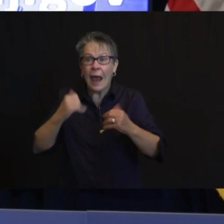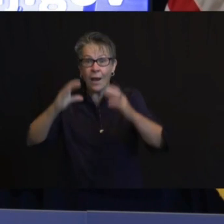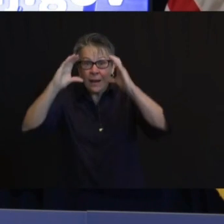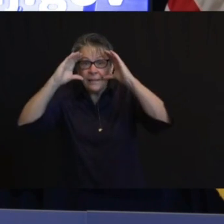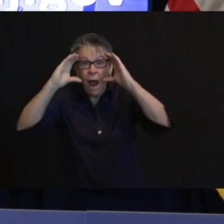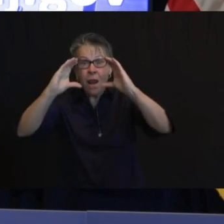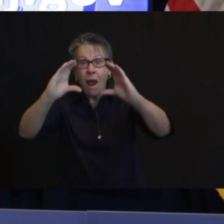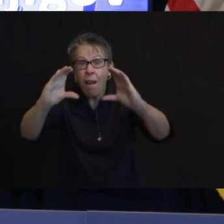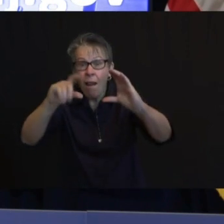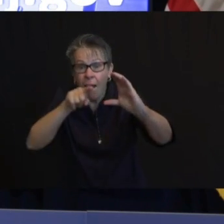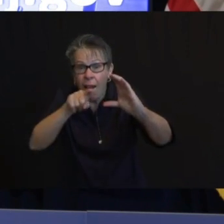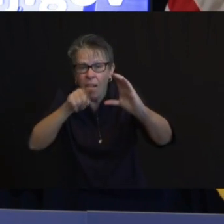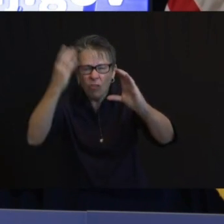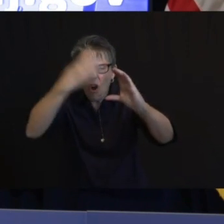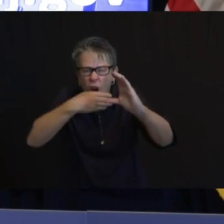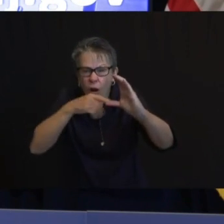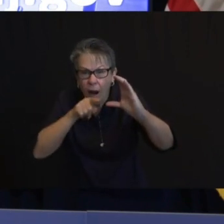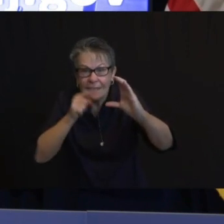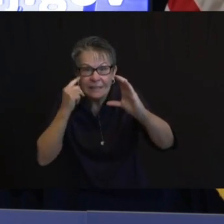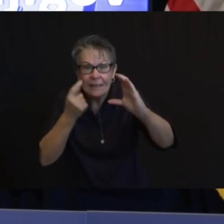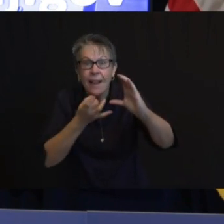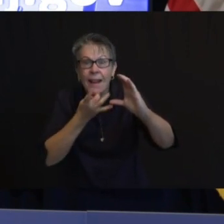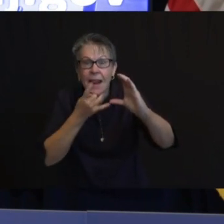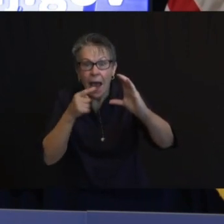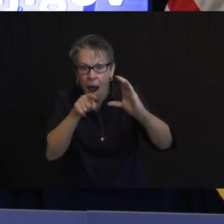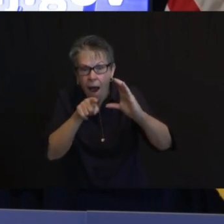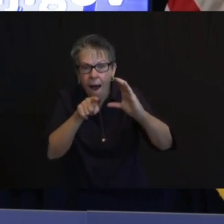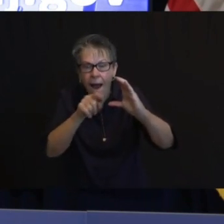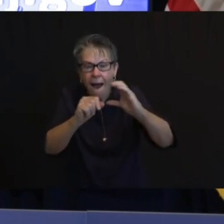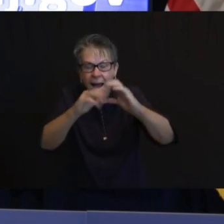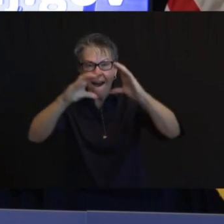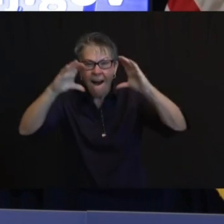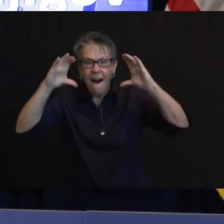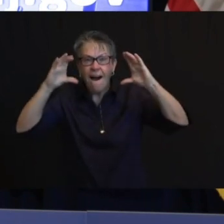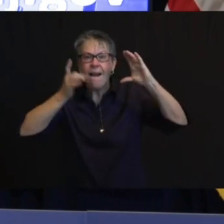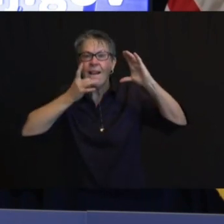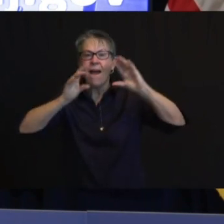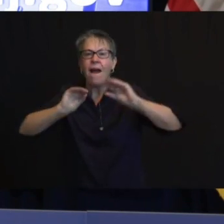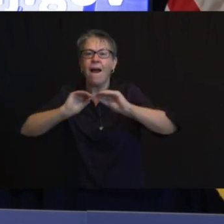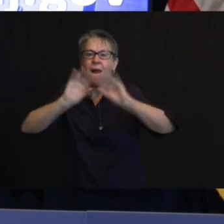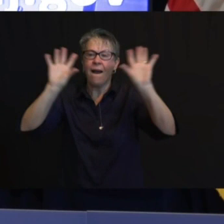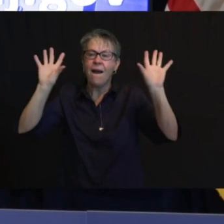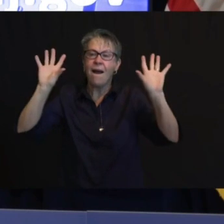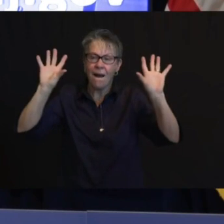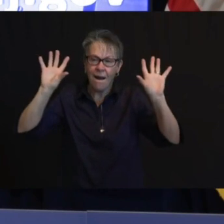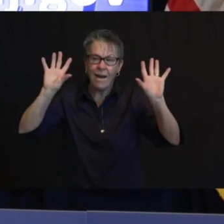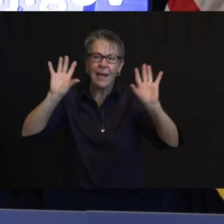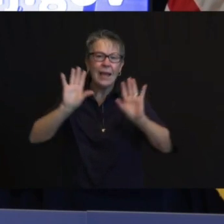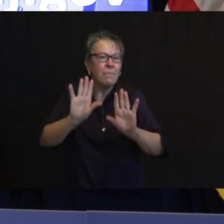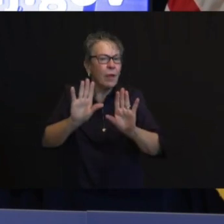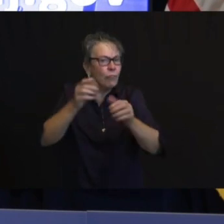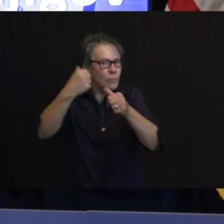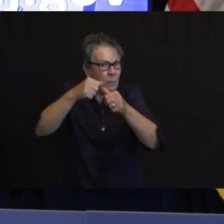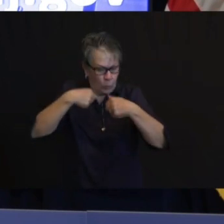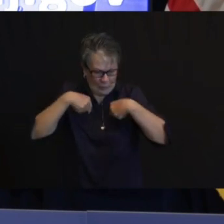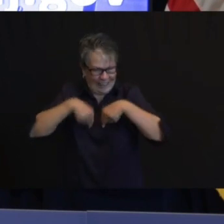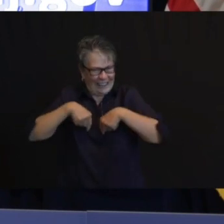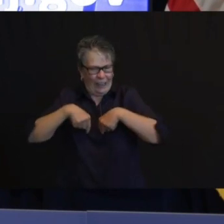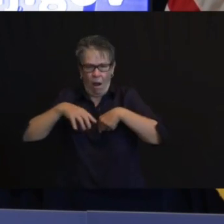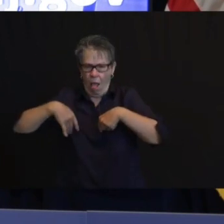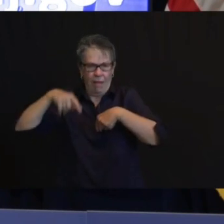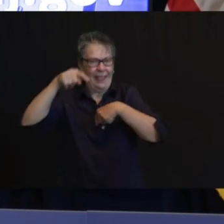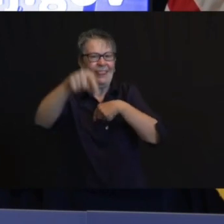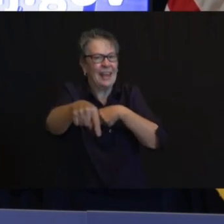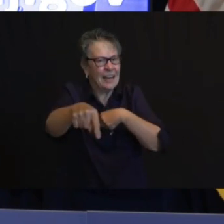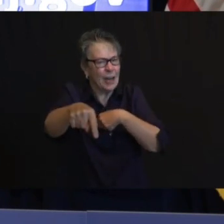time, we can't give up. We must adhere to the proven public health practices to slow the spread of this virus. We need